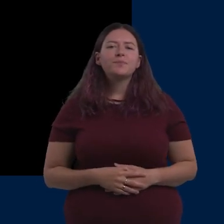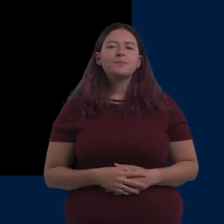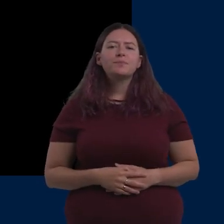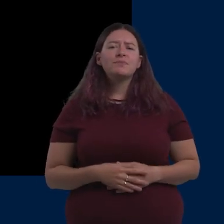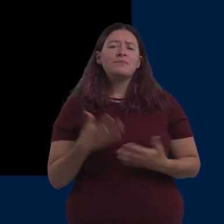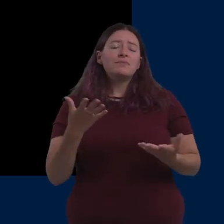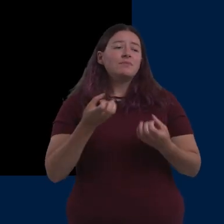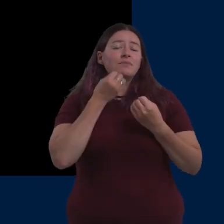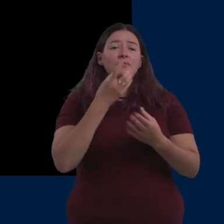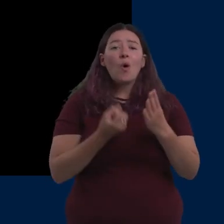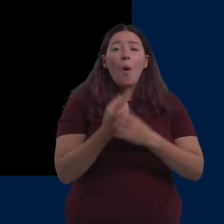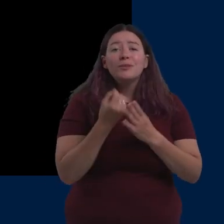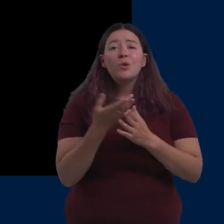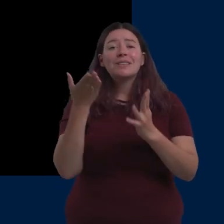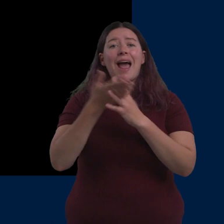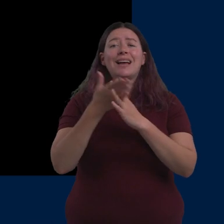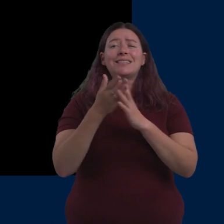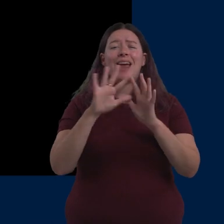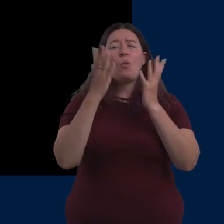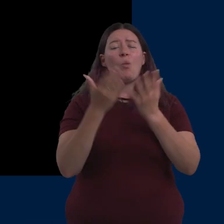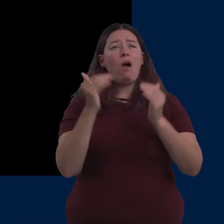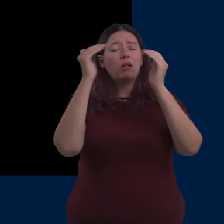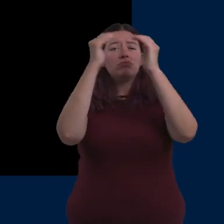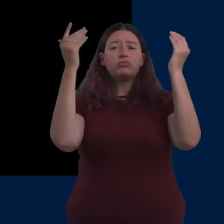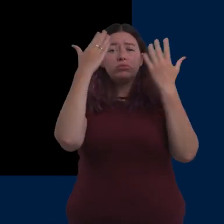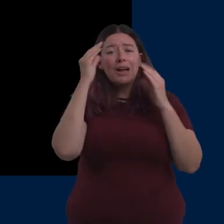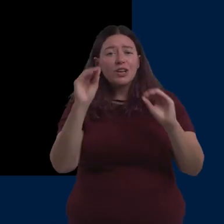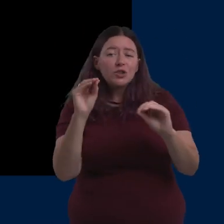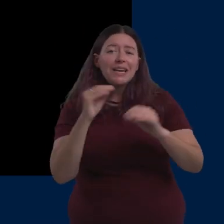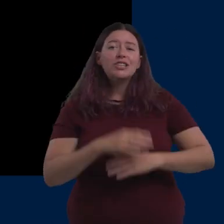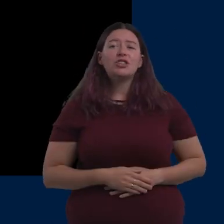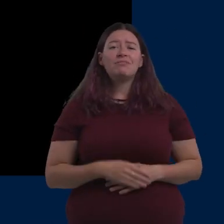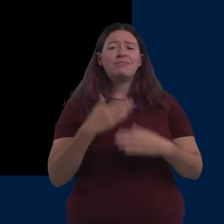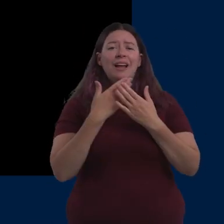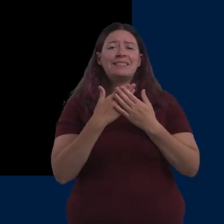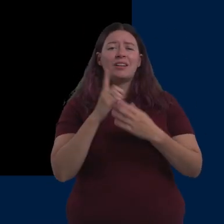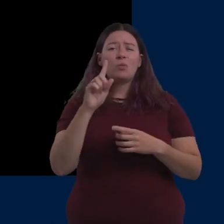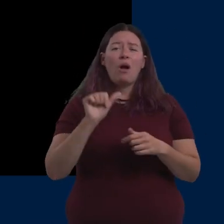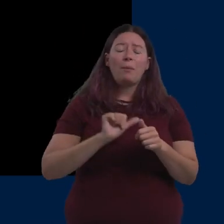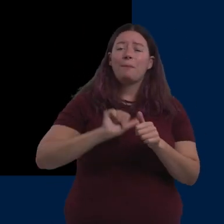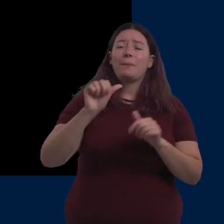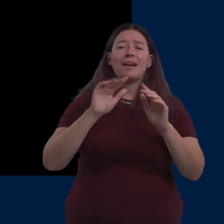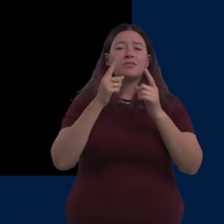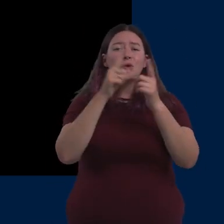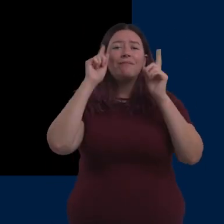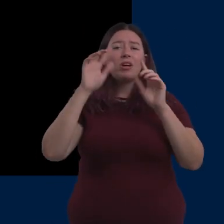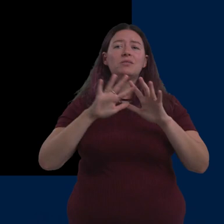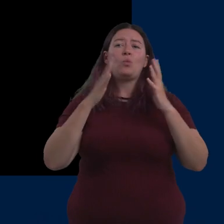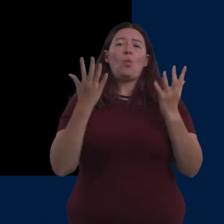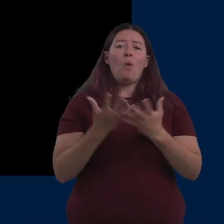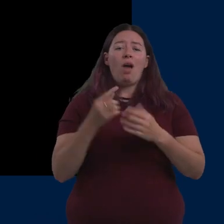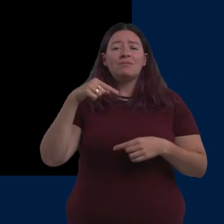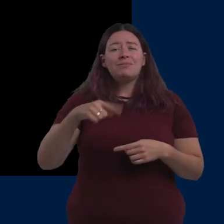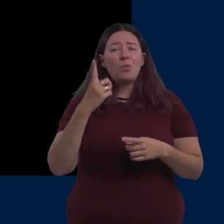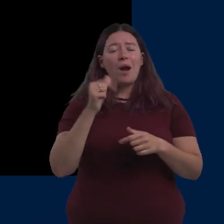The opportunity to have access to world-class education and study at one of the greatest universities in one of the